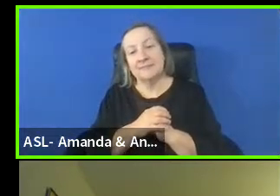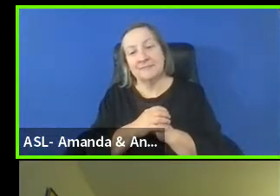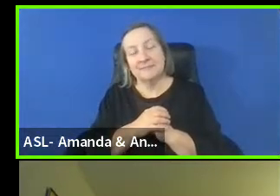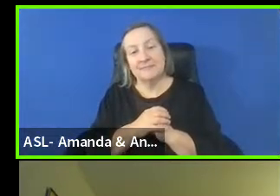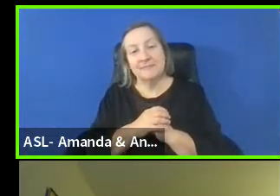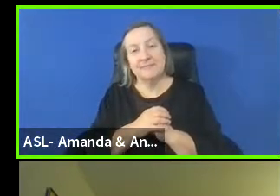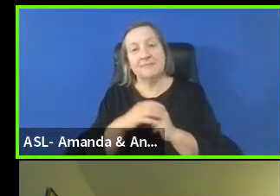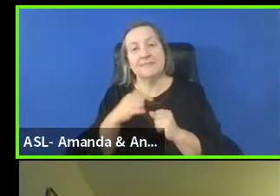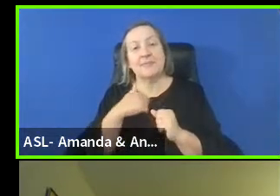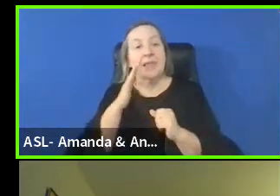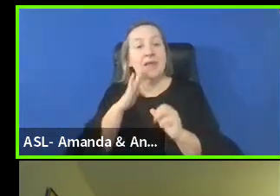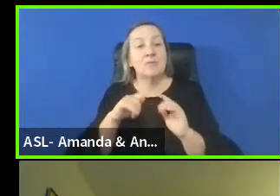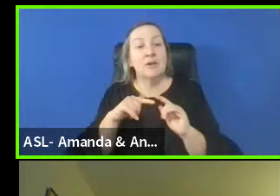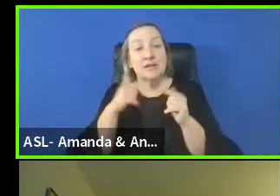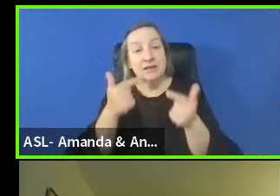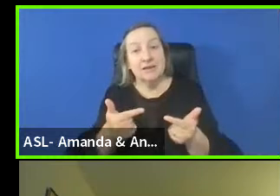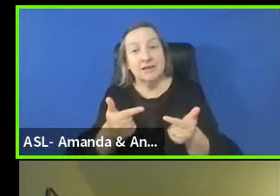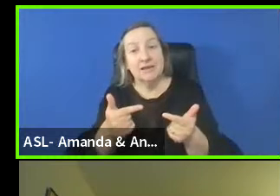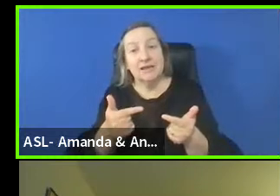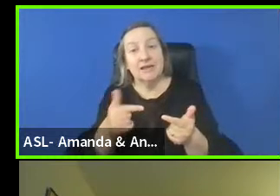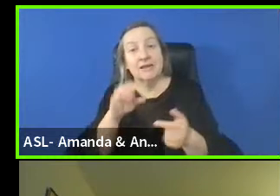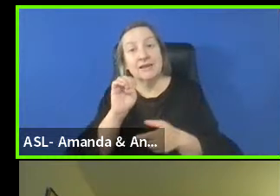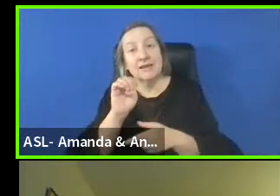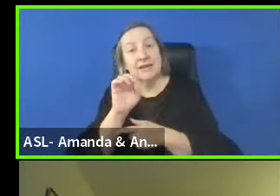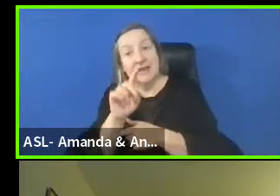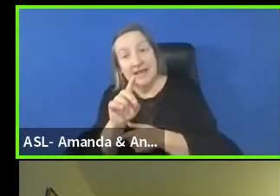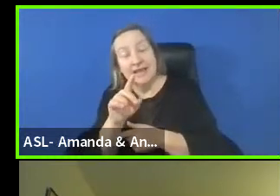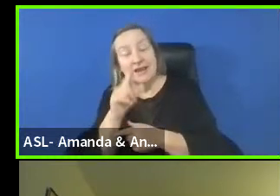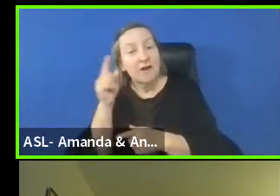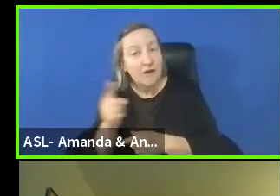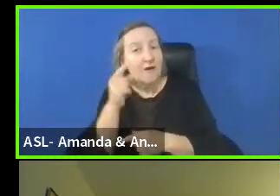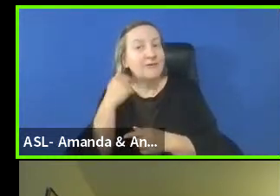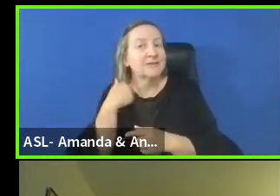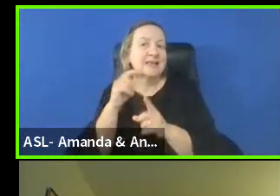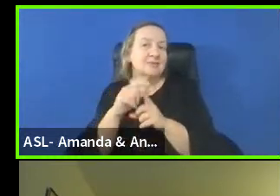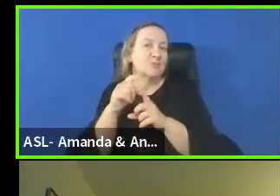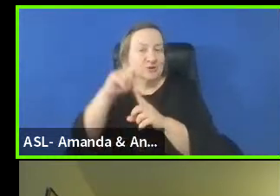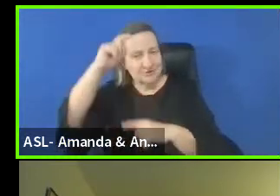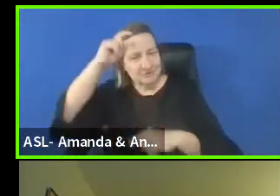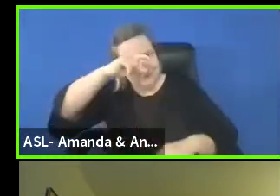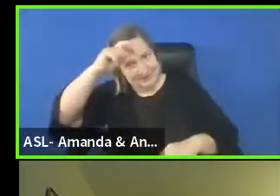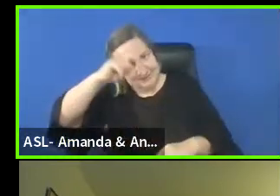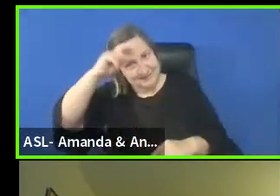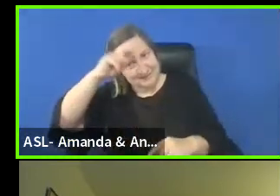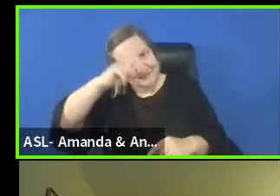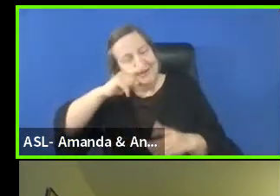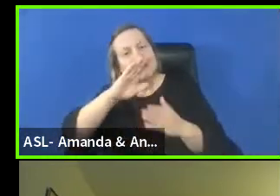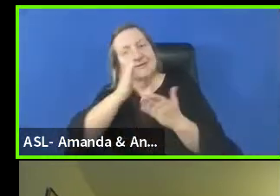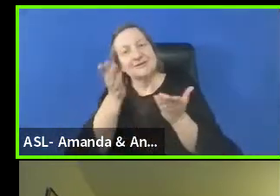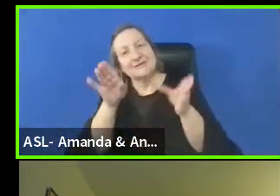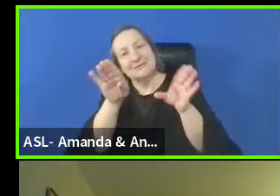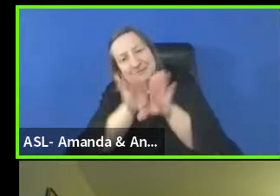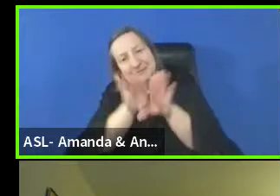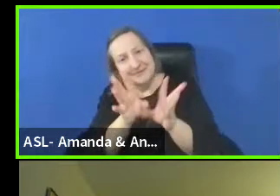So I'll turn it over to Ed, who always has words of wisdom to wrap us